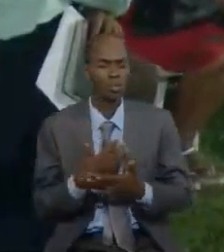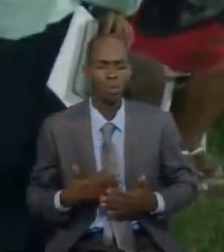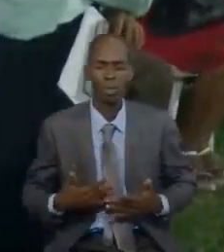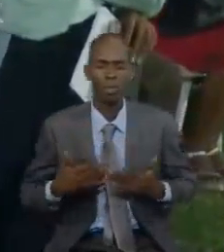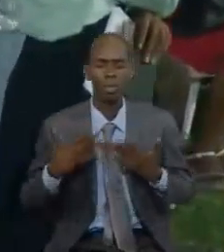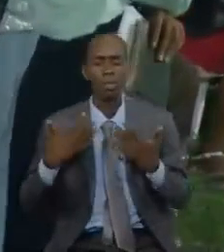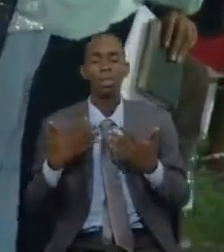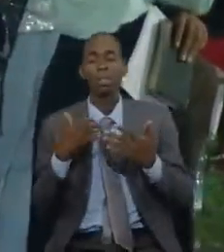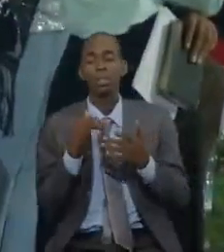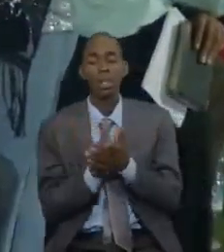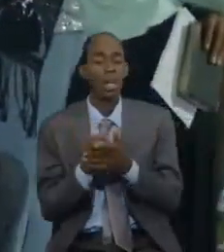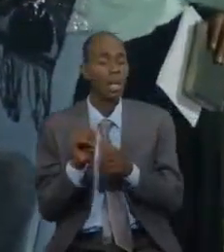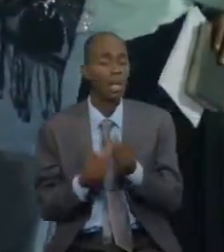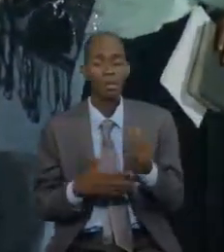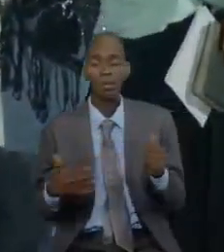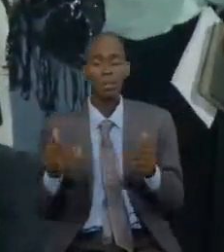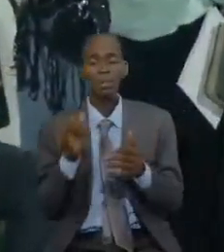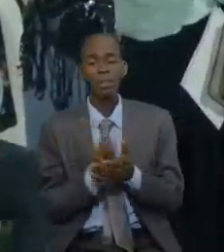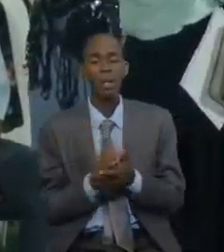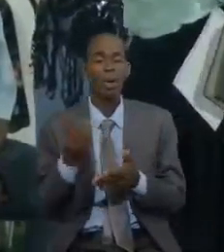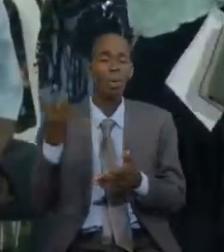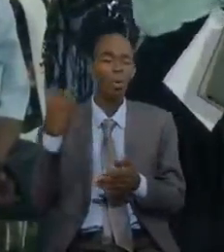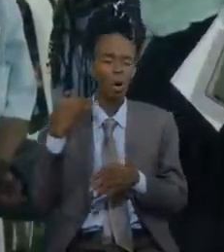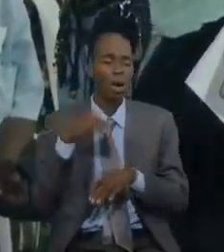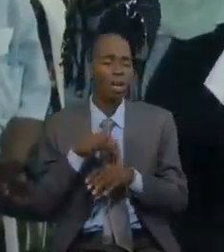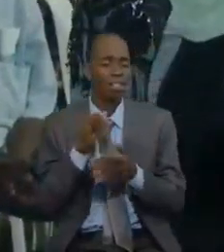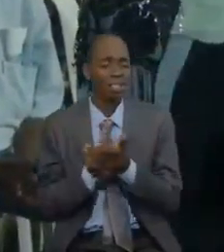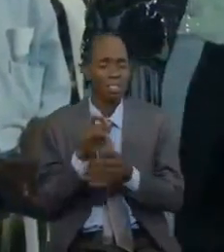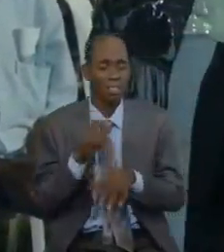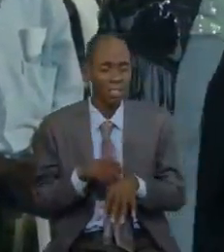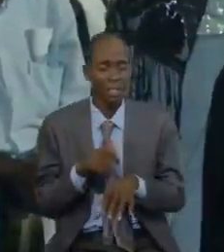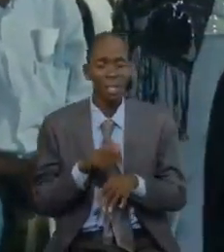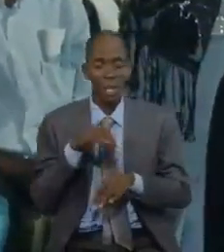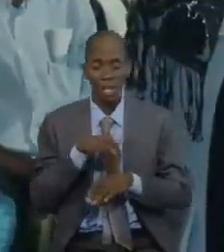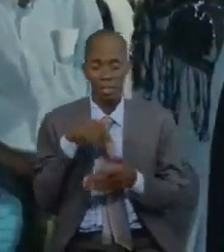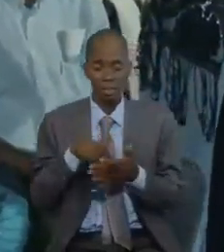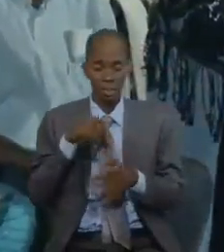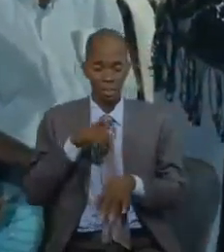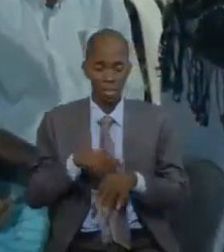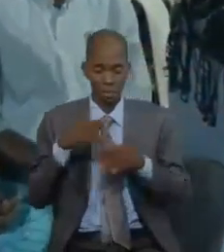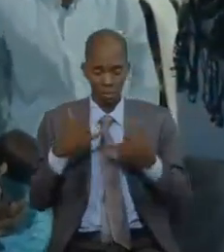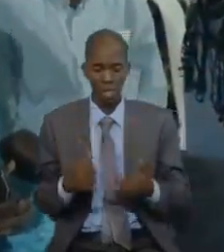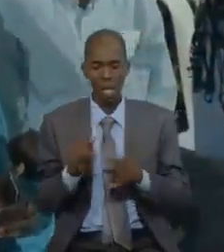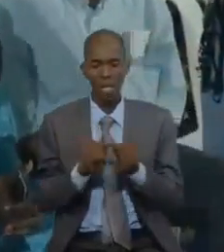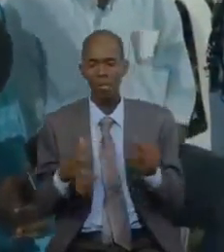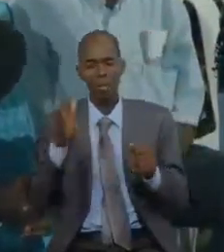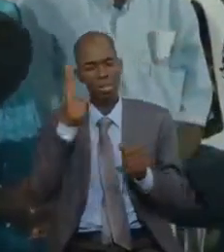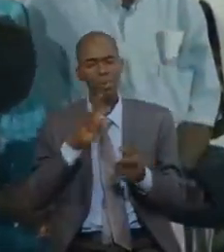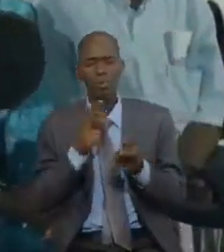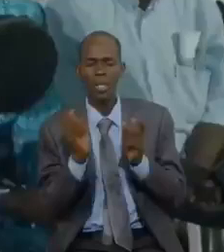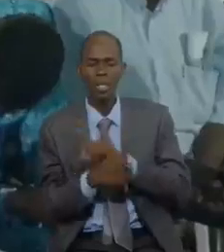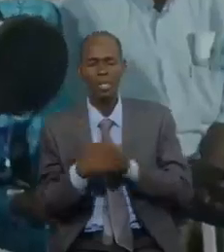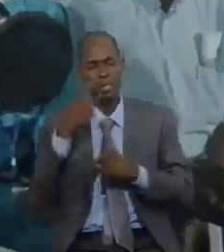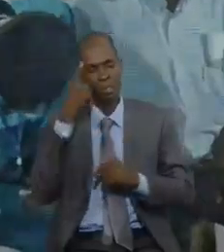That everything that was at that time, at this time now, everything will change for the better.